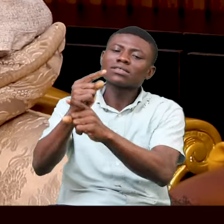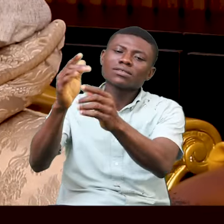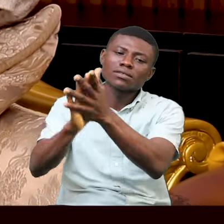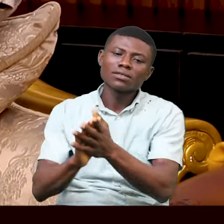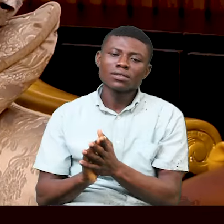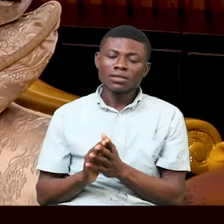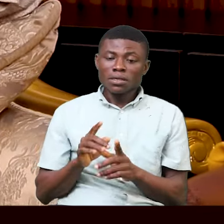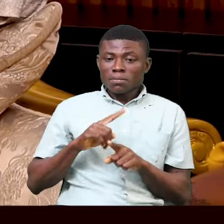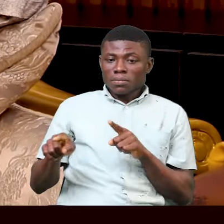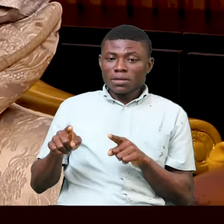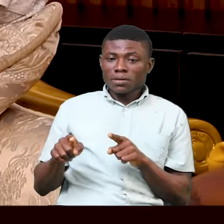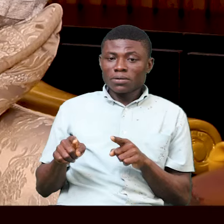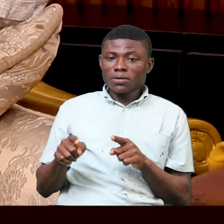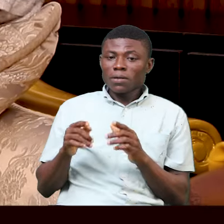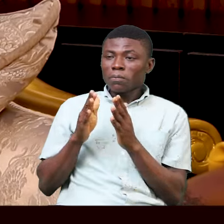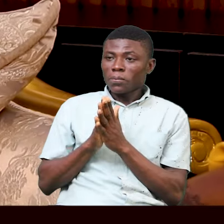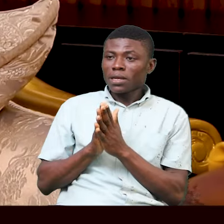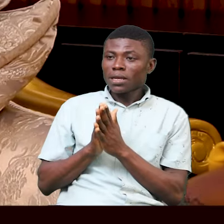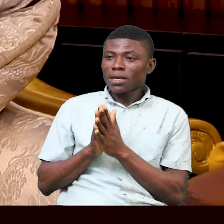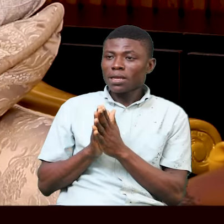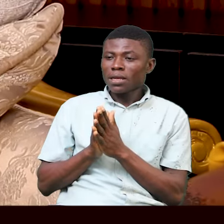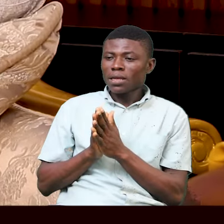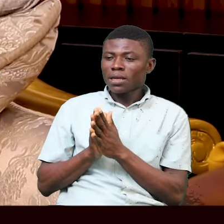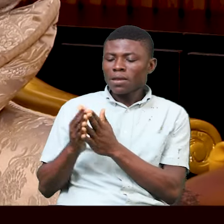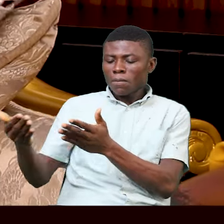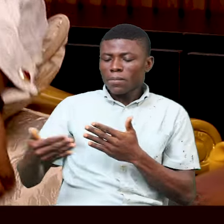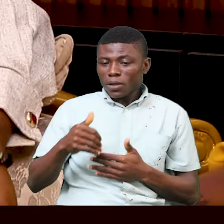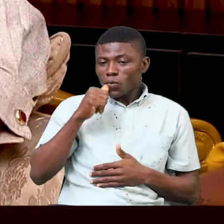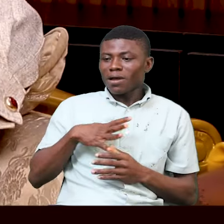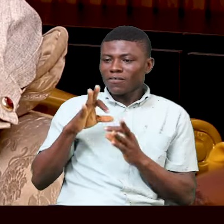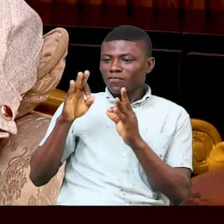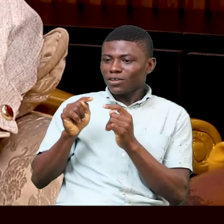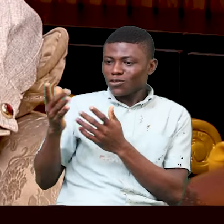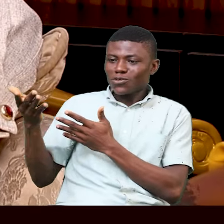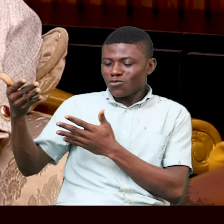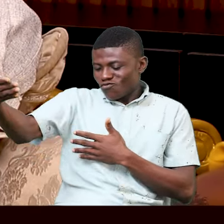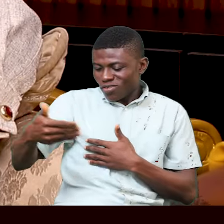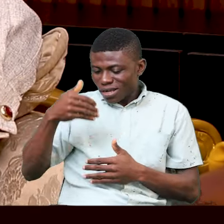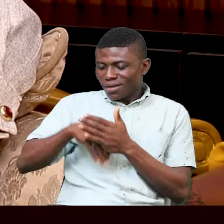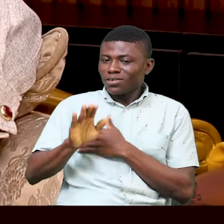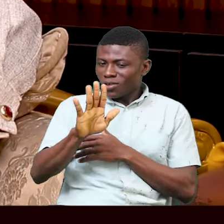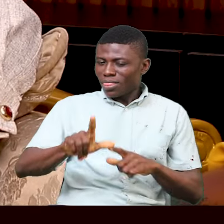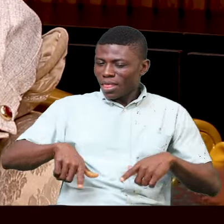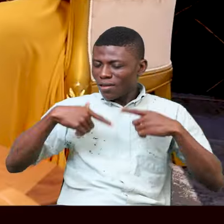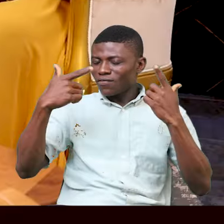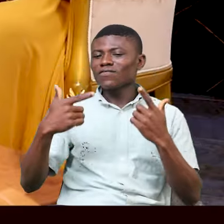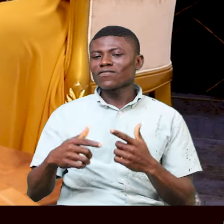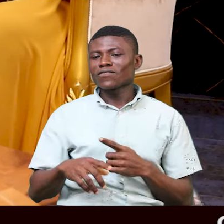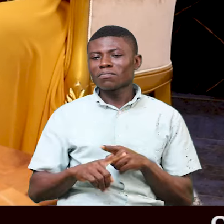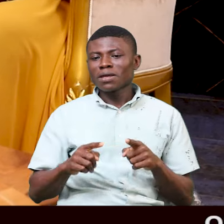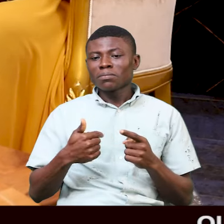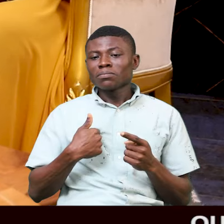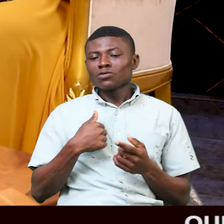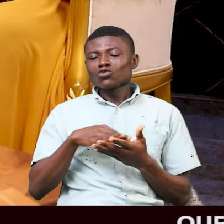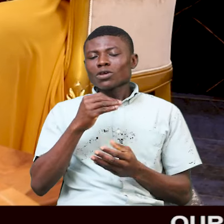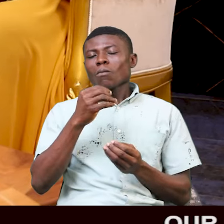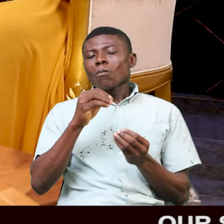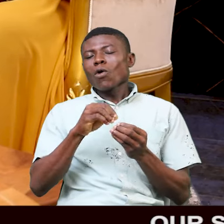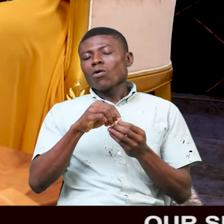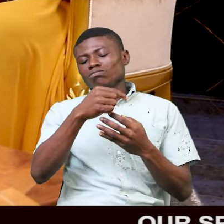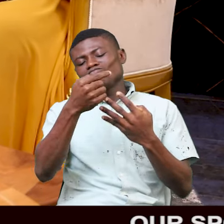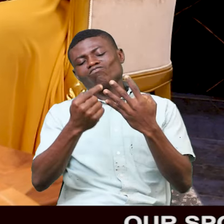And Piboma or Ba a fata wo akwaba. Okay. Mm-hmm. Okay. Baba say Messiah ne ma bear